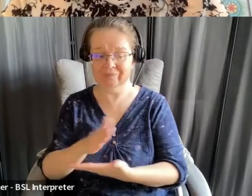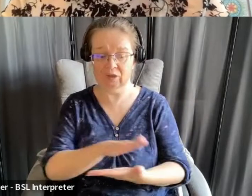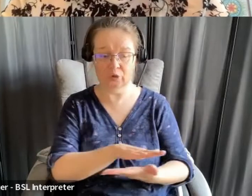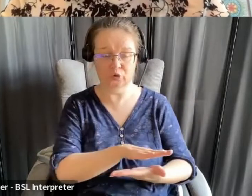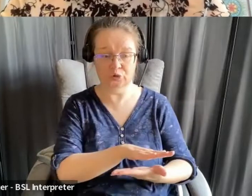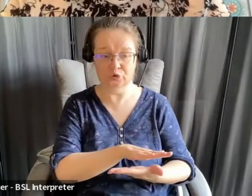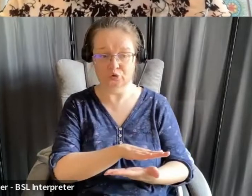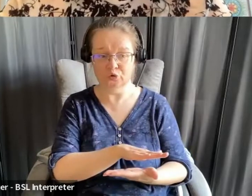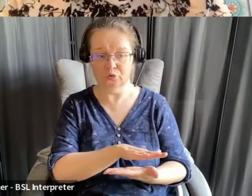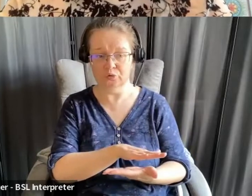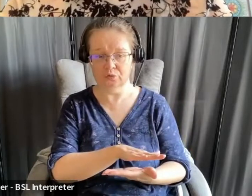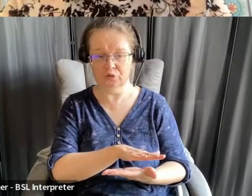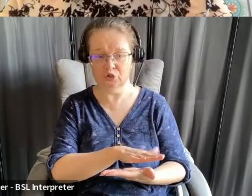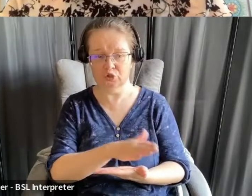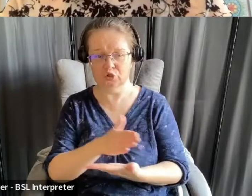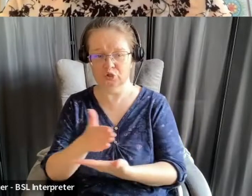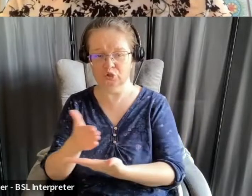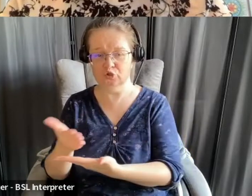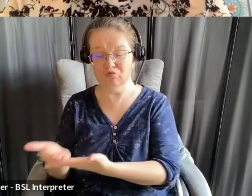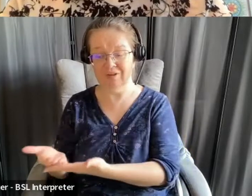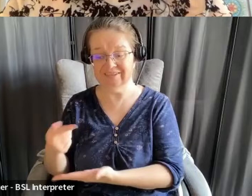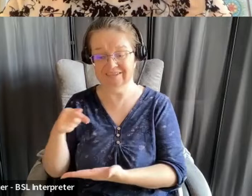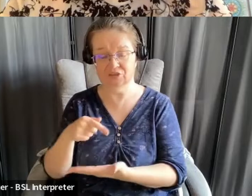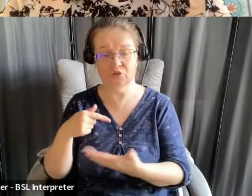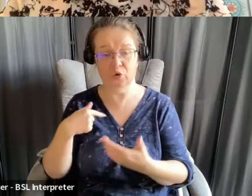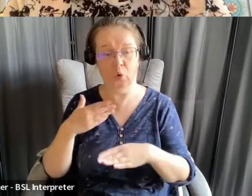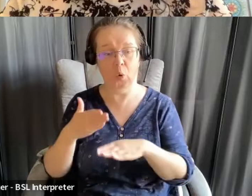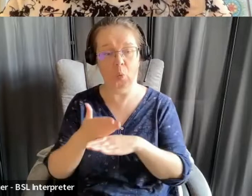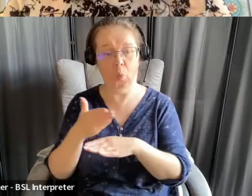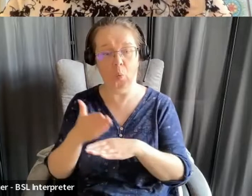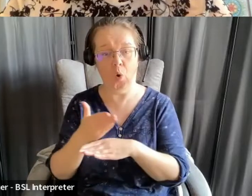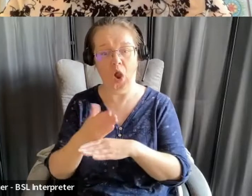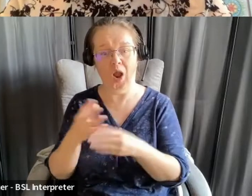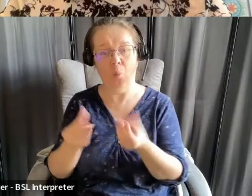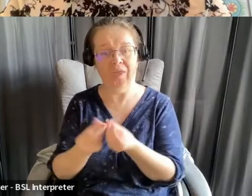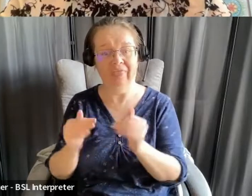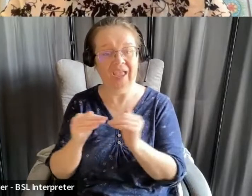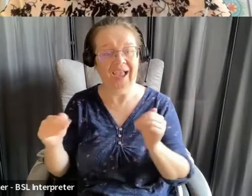that's ultimately the work that I'm doing with Evenbreak.